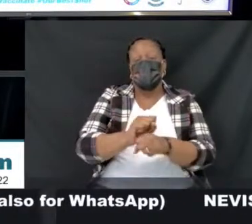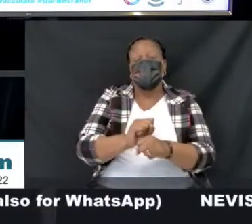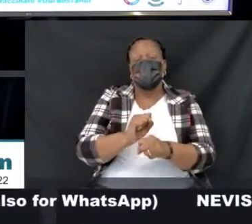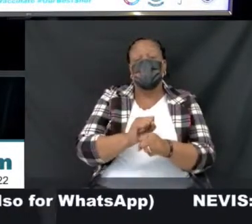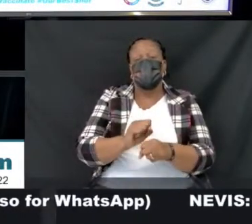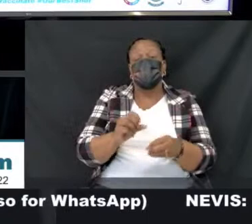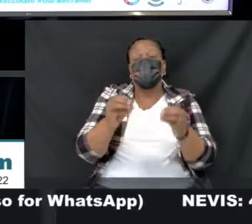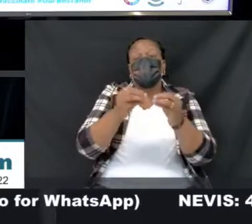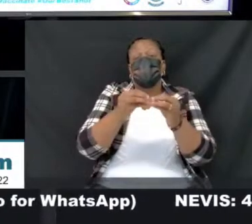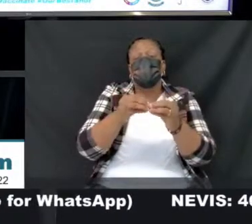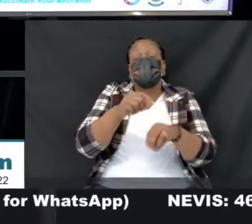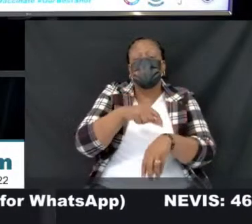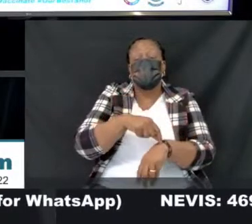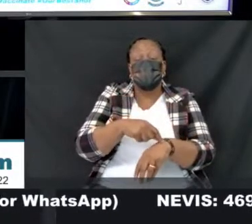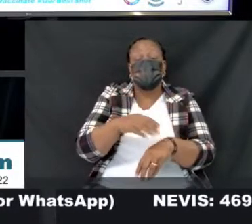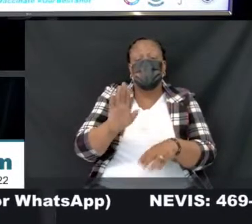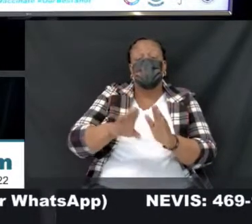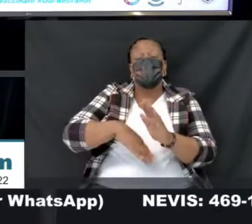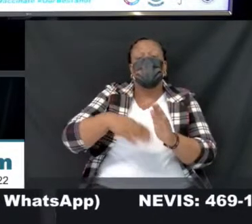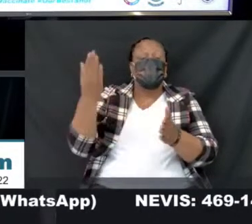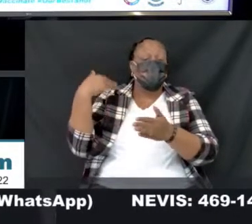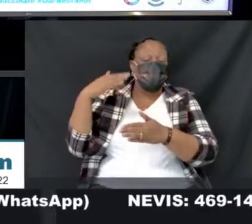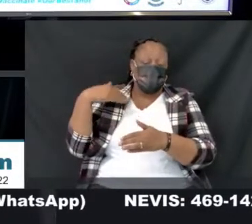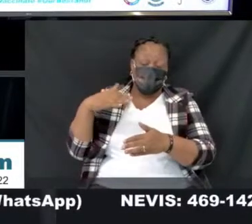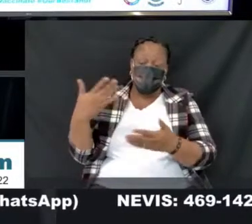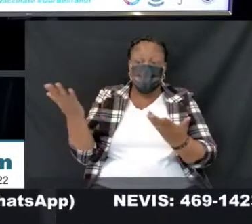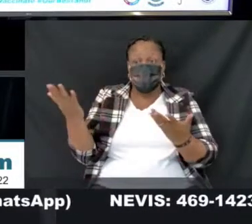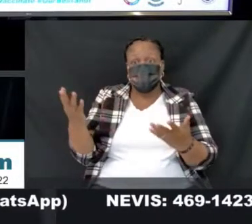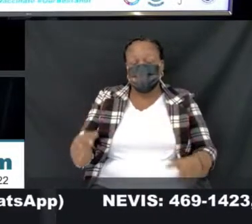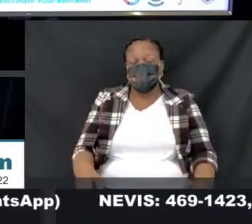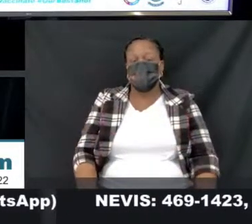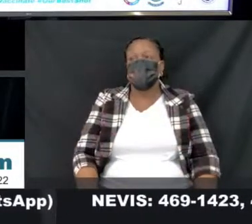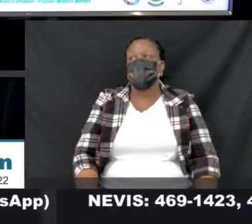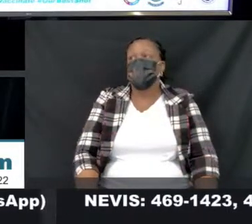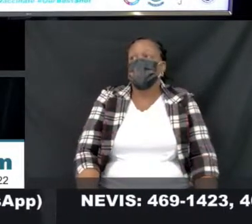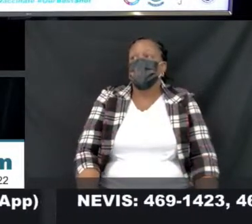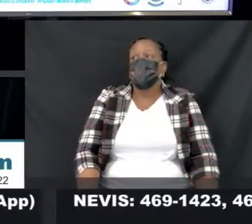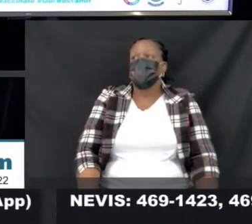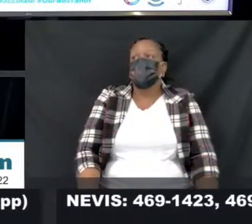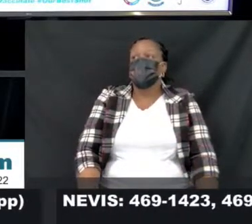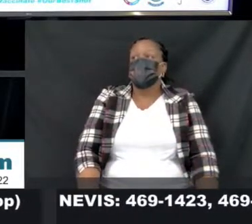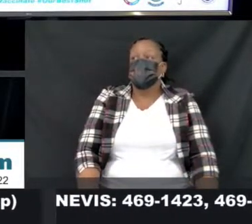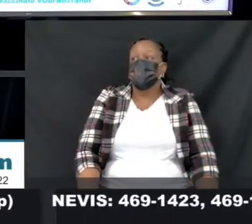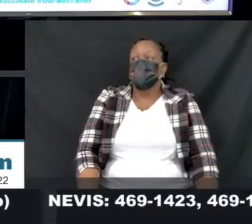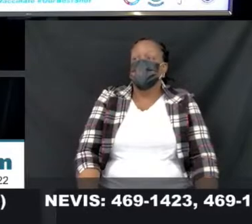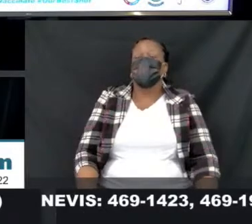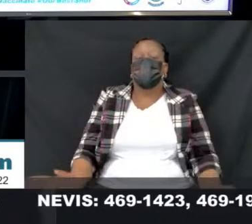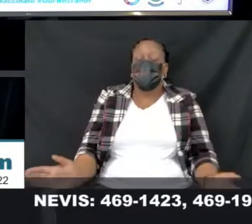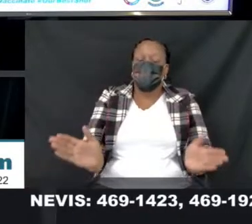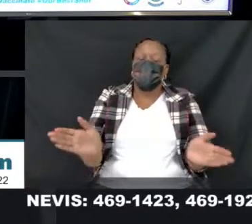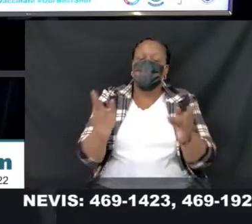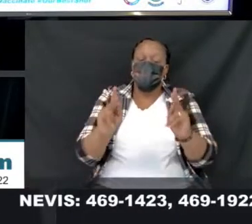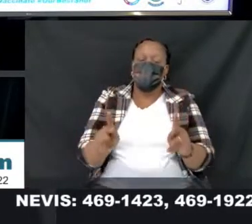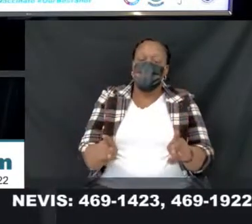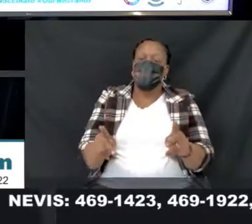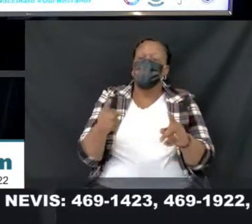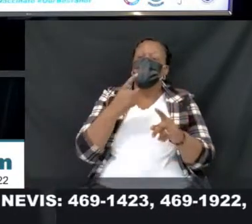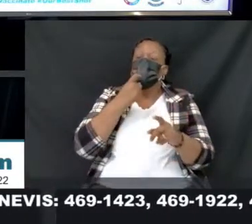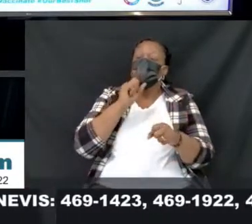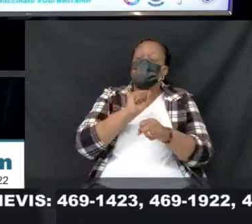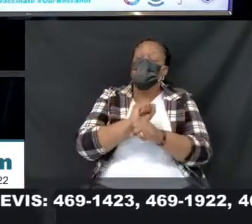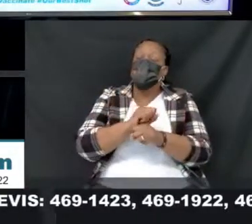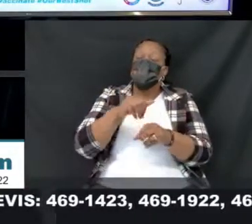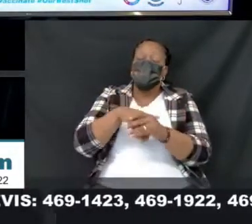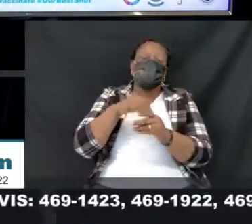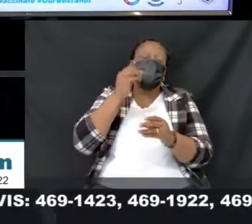quickly and you can return to work much more quickly. And also, we have also seen, based on the reports from them,